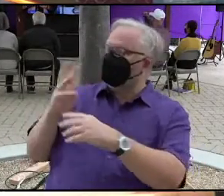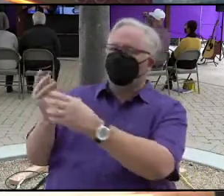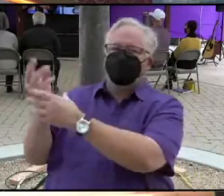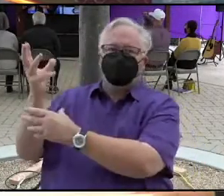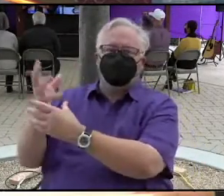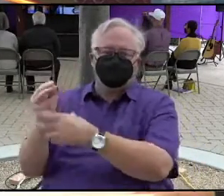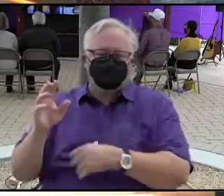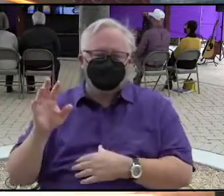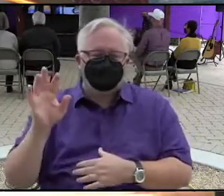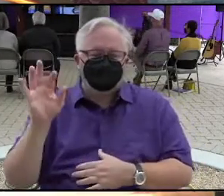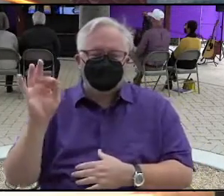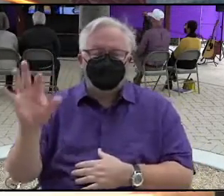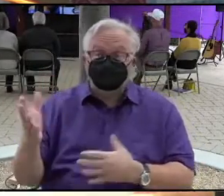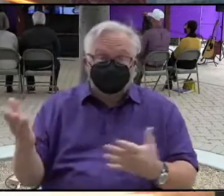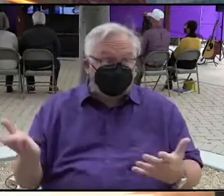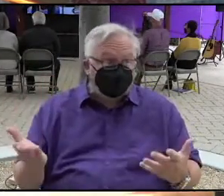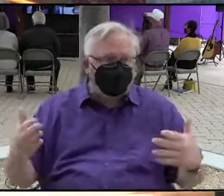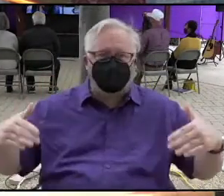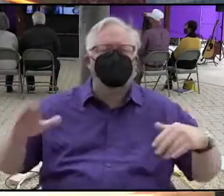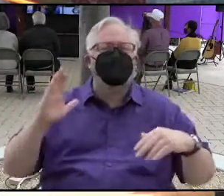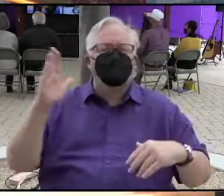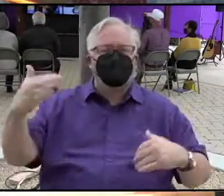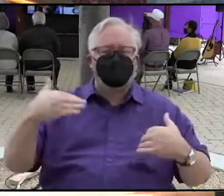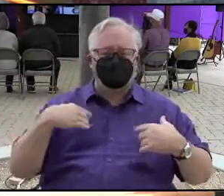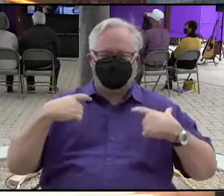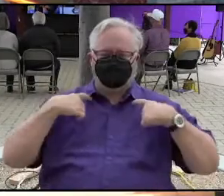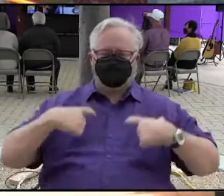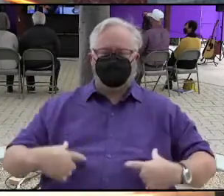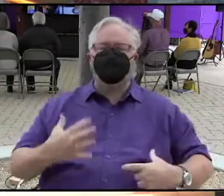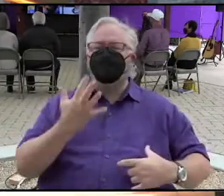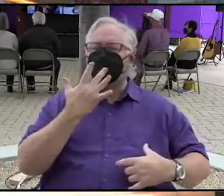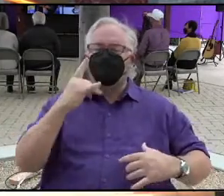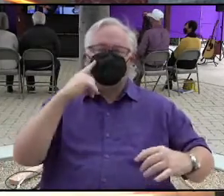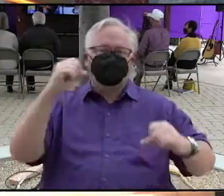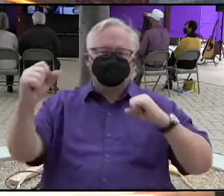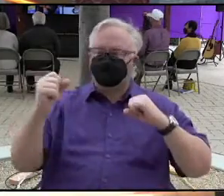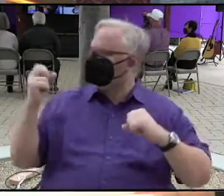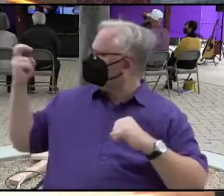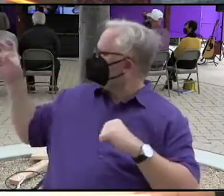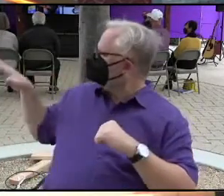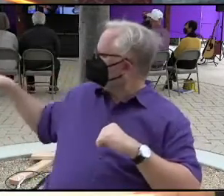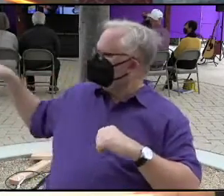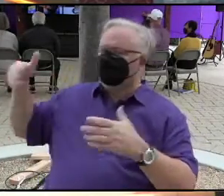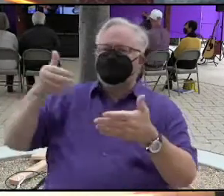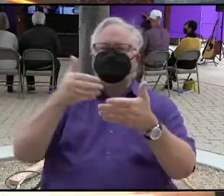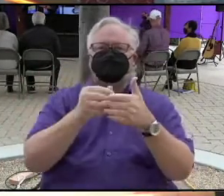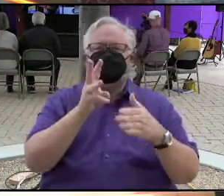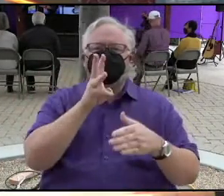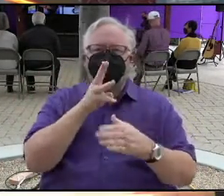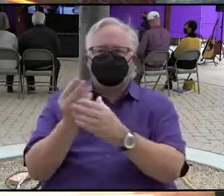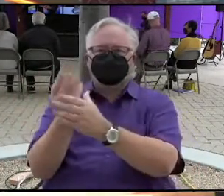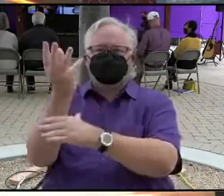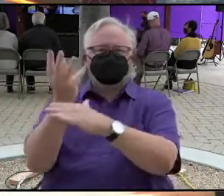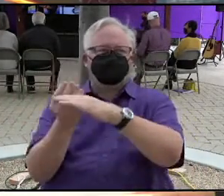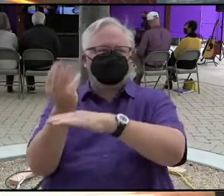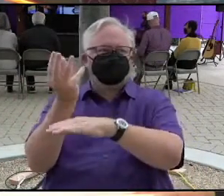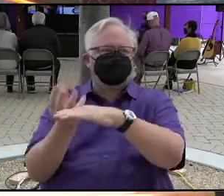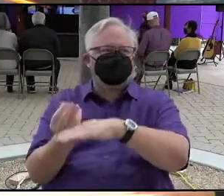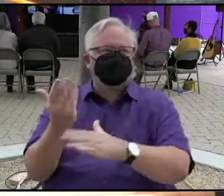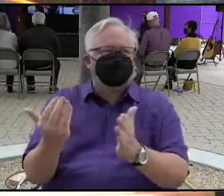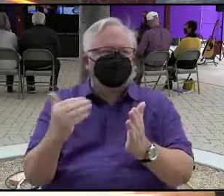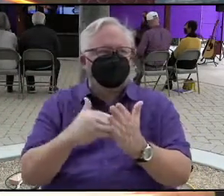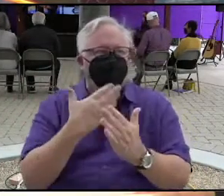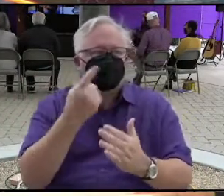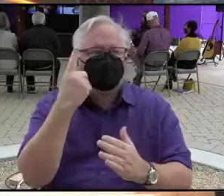Not quite yet. They'll be wearing a colorful scarf seated over here. Of course, thank you, as always, for your attention to these important